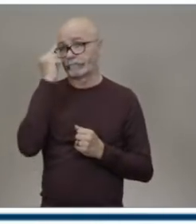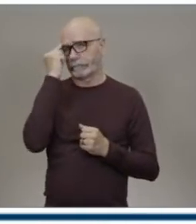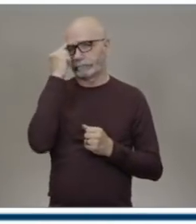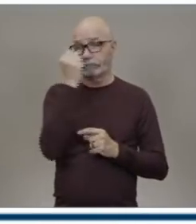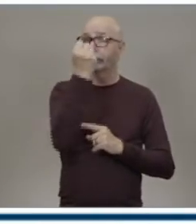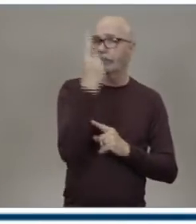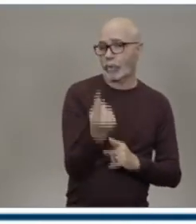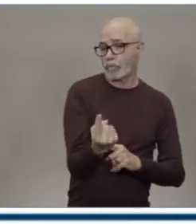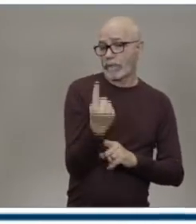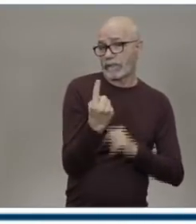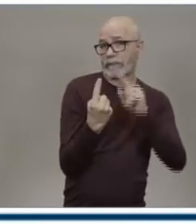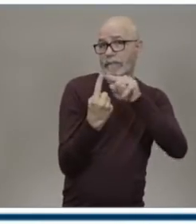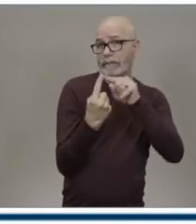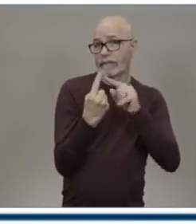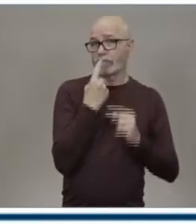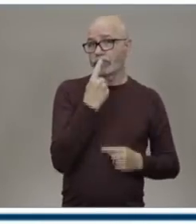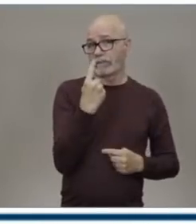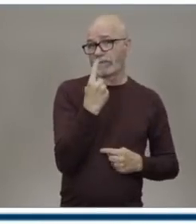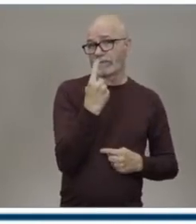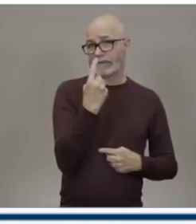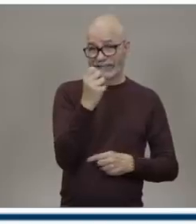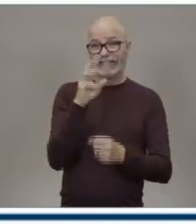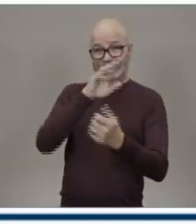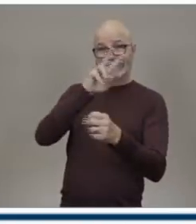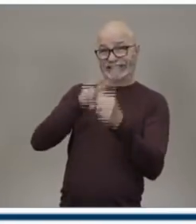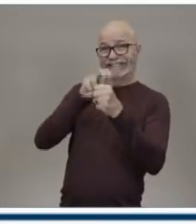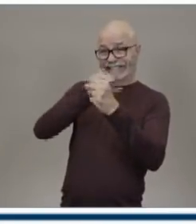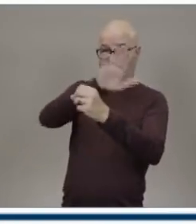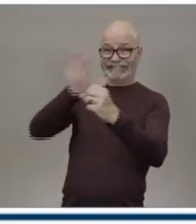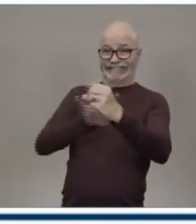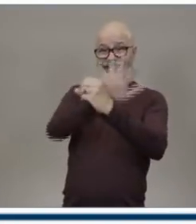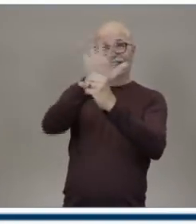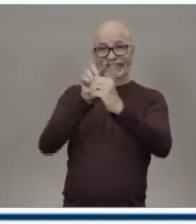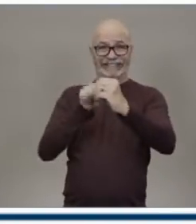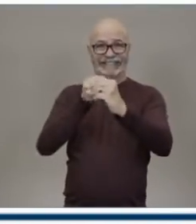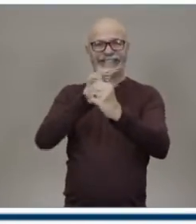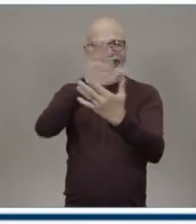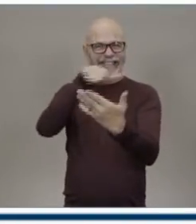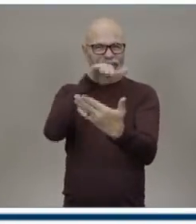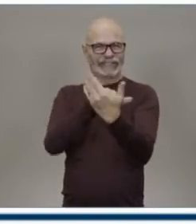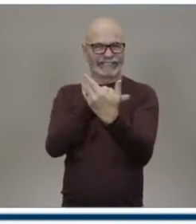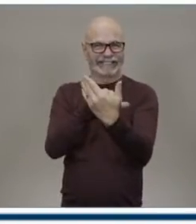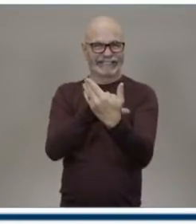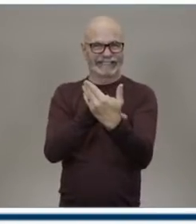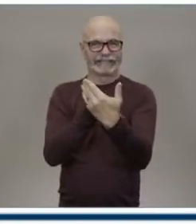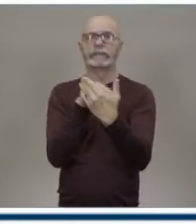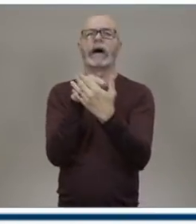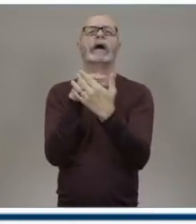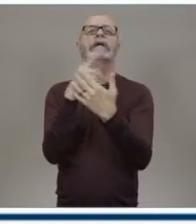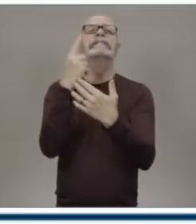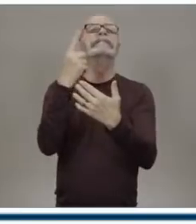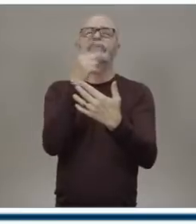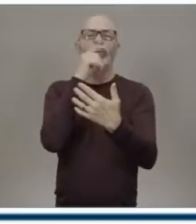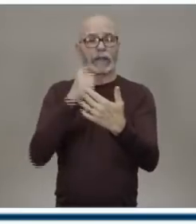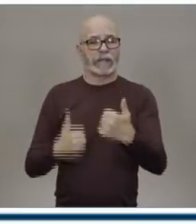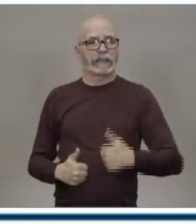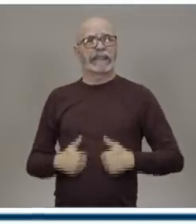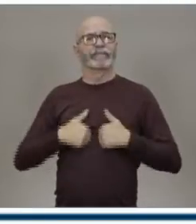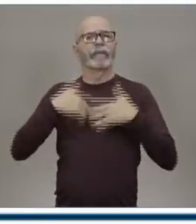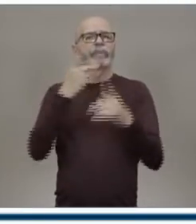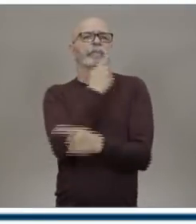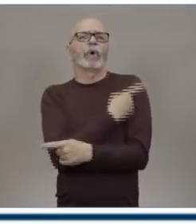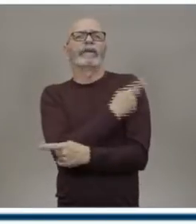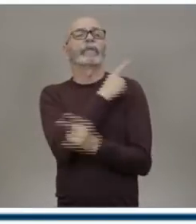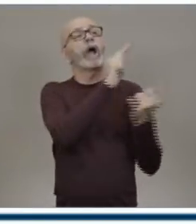reported in Central Zone who had somebody who lives in another province or territory but is a Nova Scotia